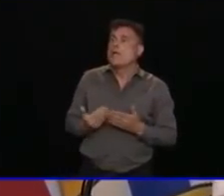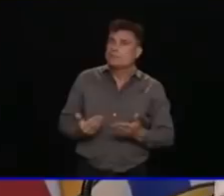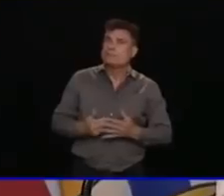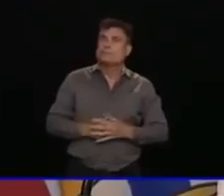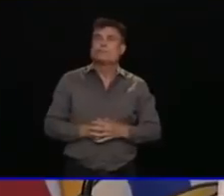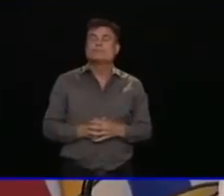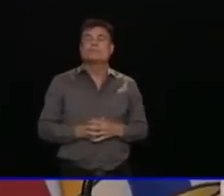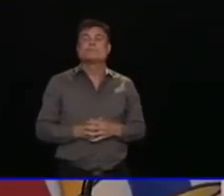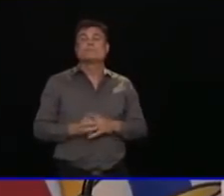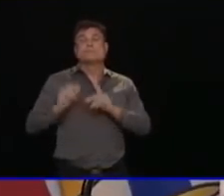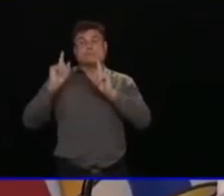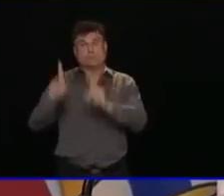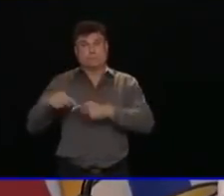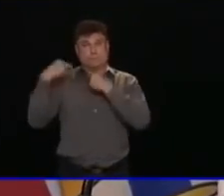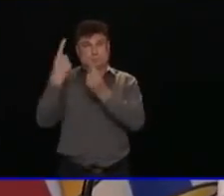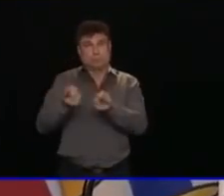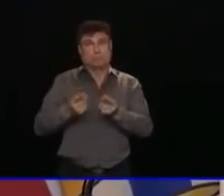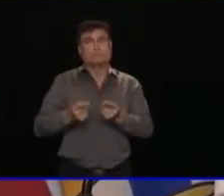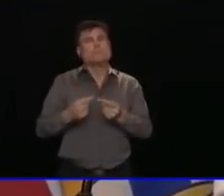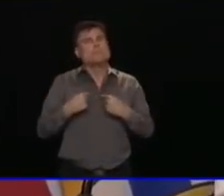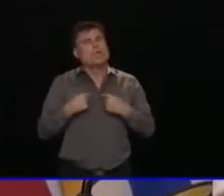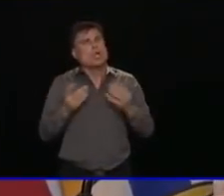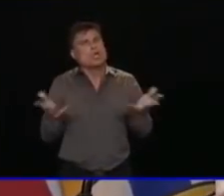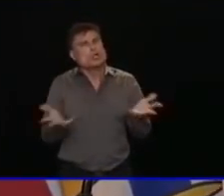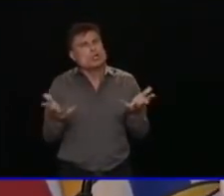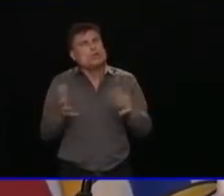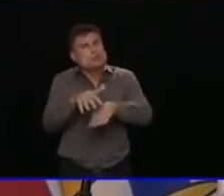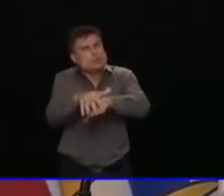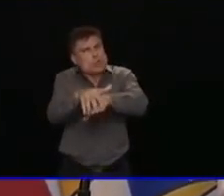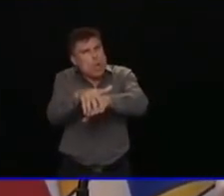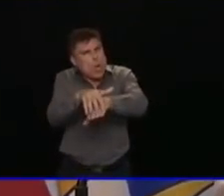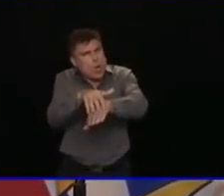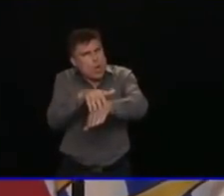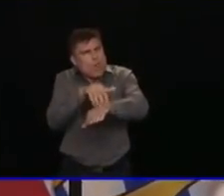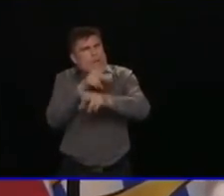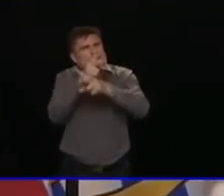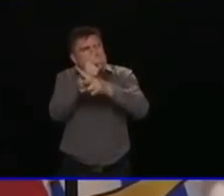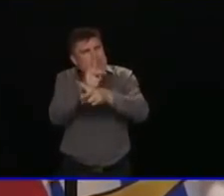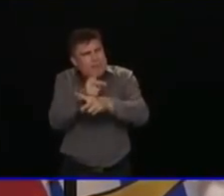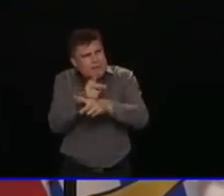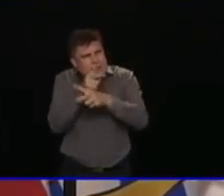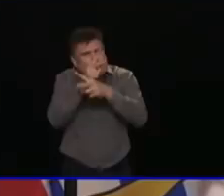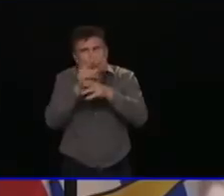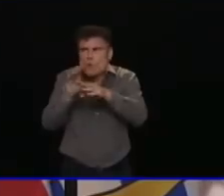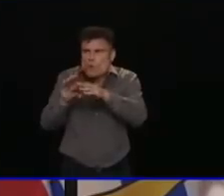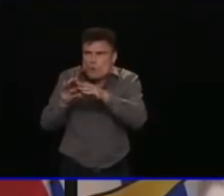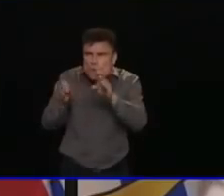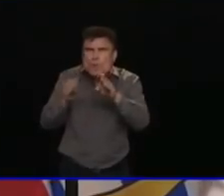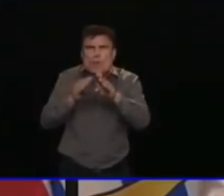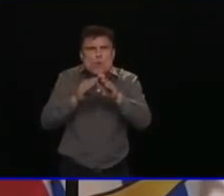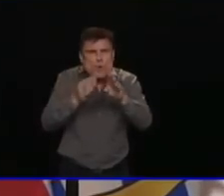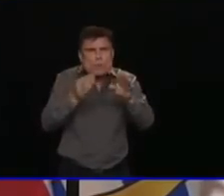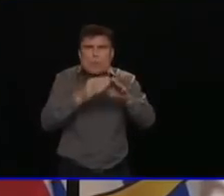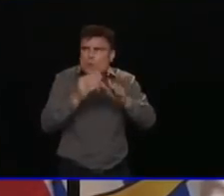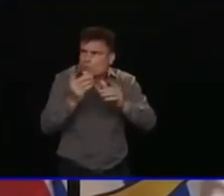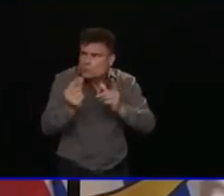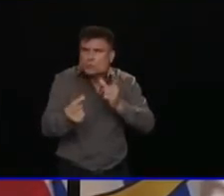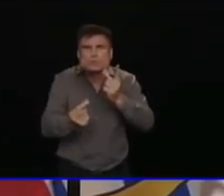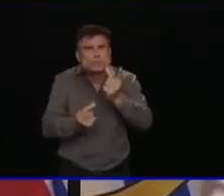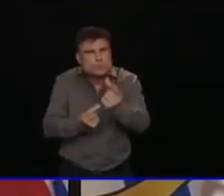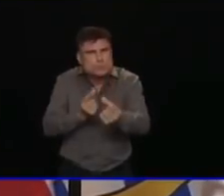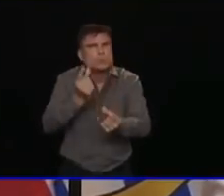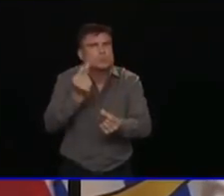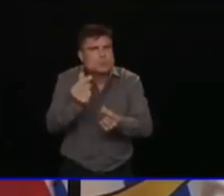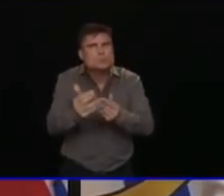we need to get going first, and make sure we have those the guidance in place to support different industries